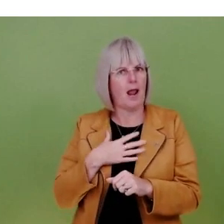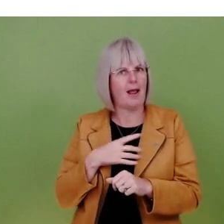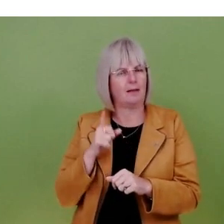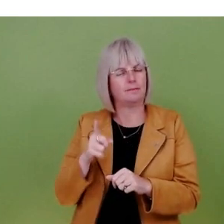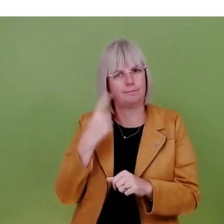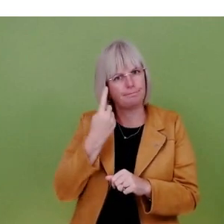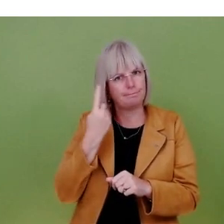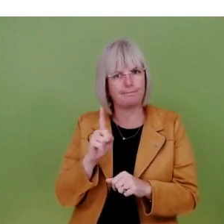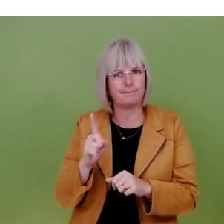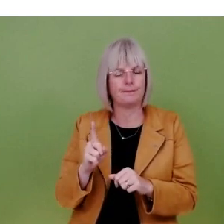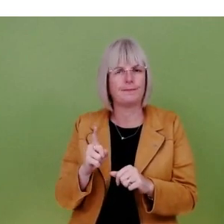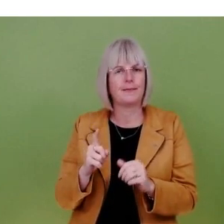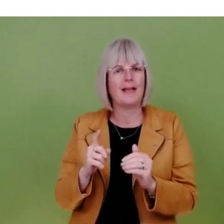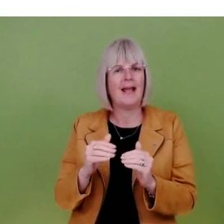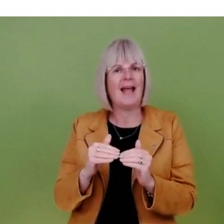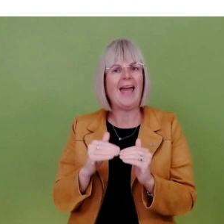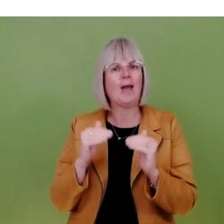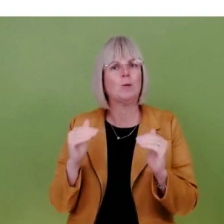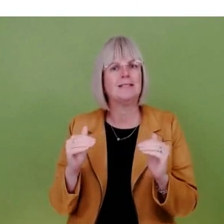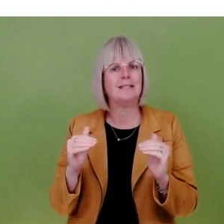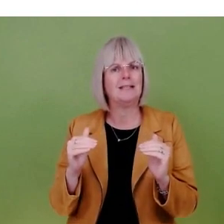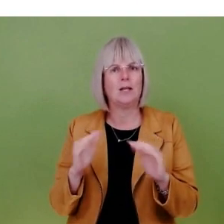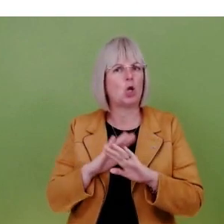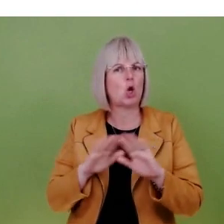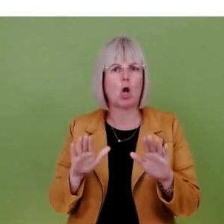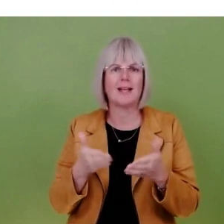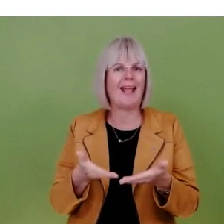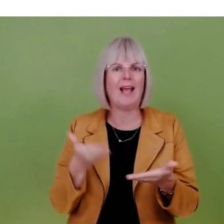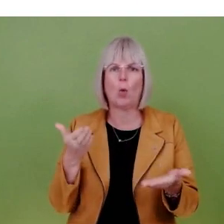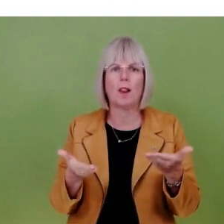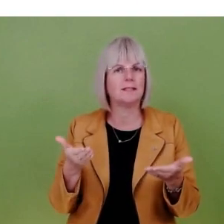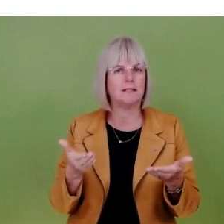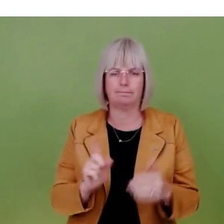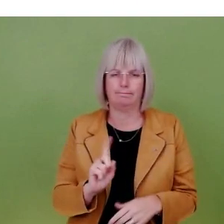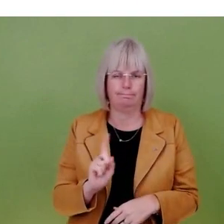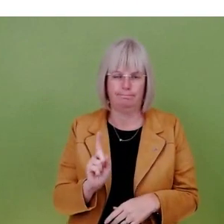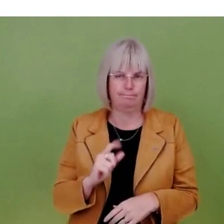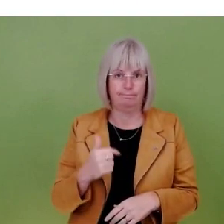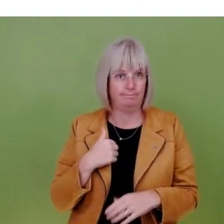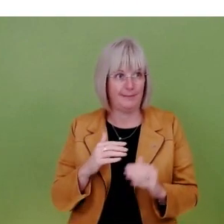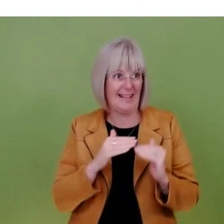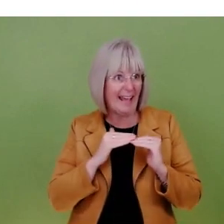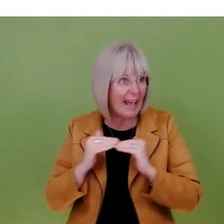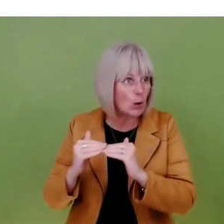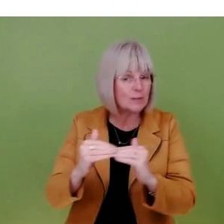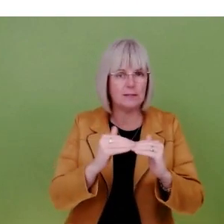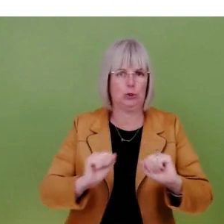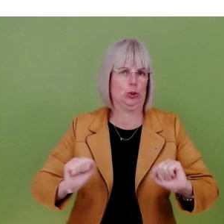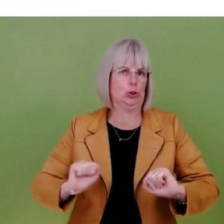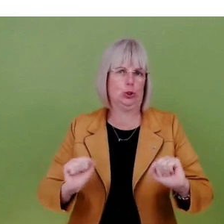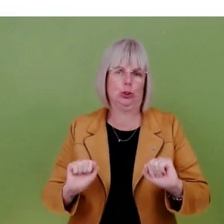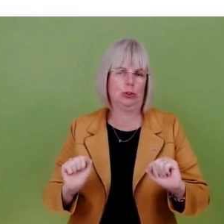I quite agreed, we're not there. We're not on an equal playing field yet. And so it's looking for equity, which feels important, and